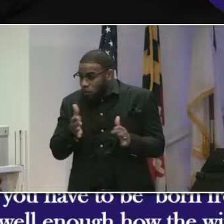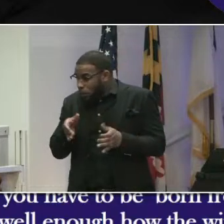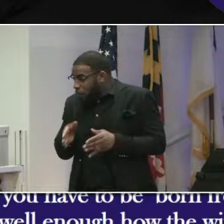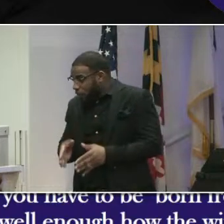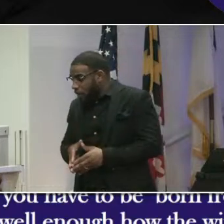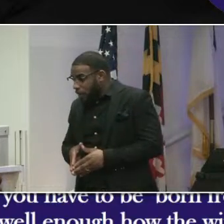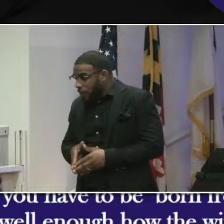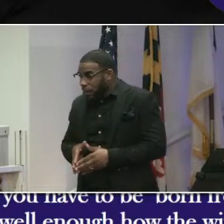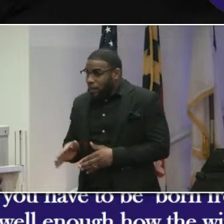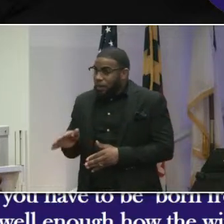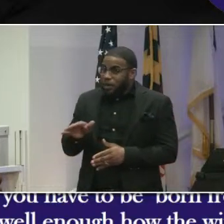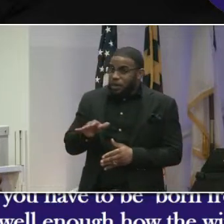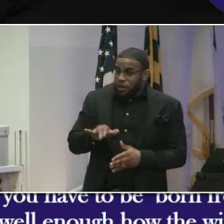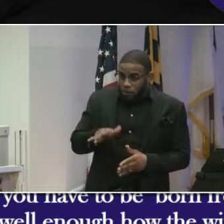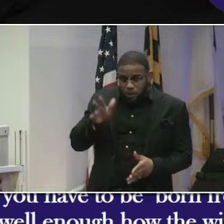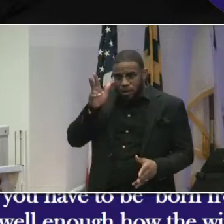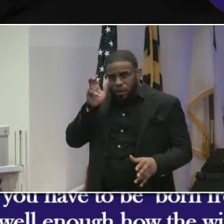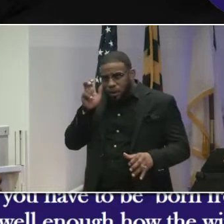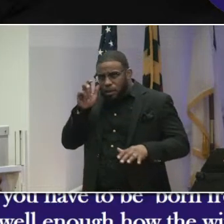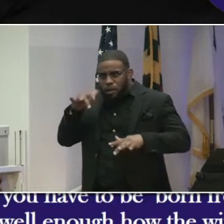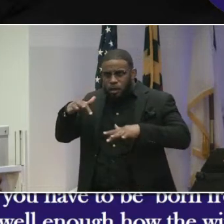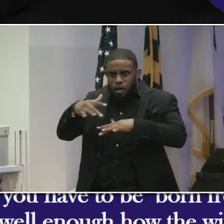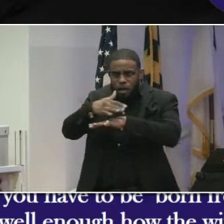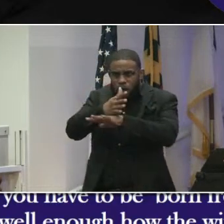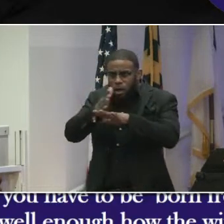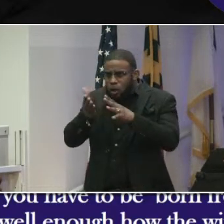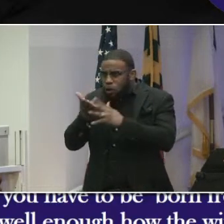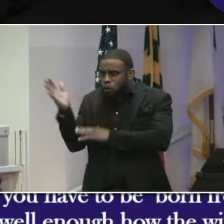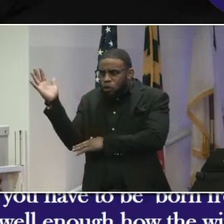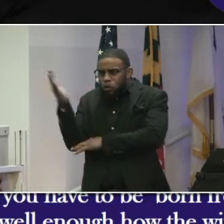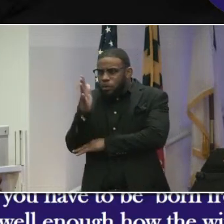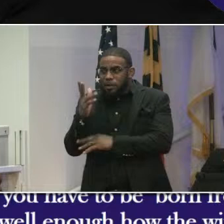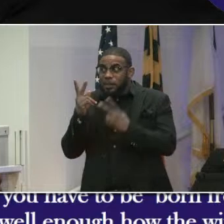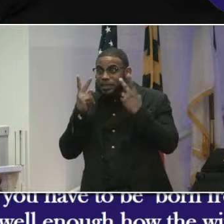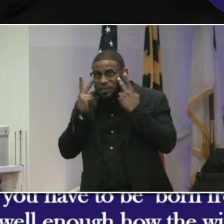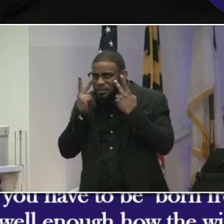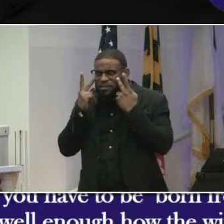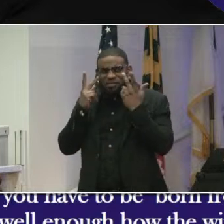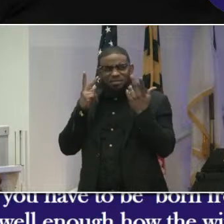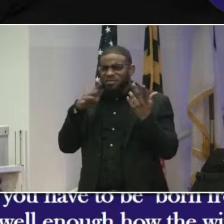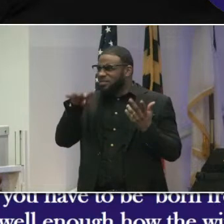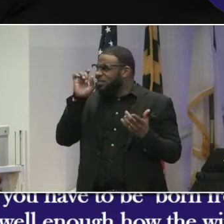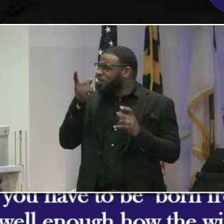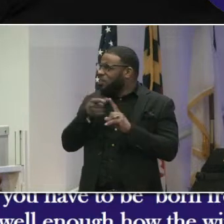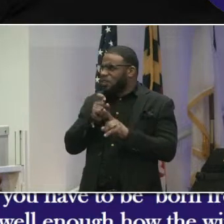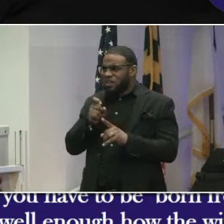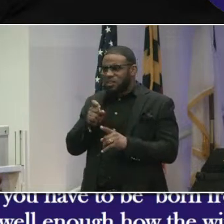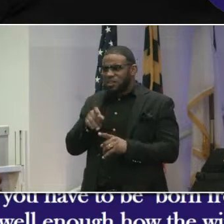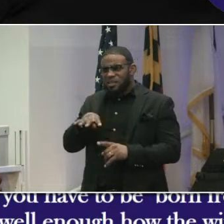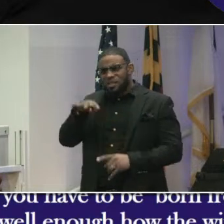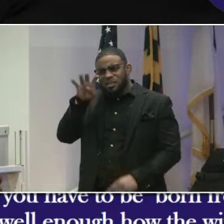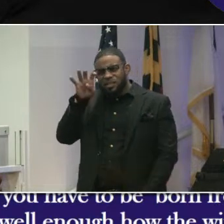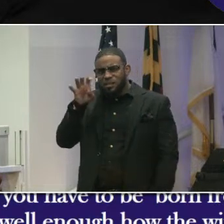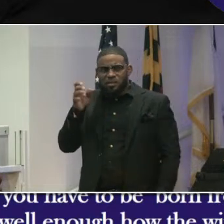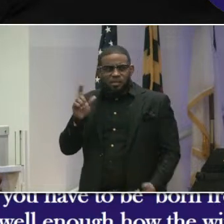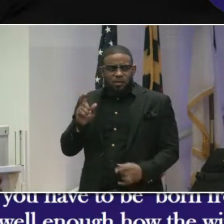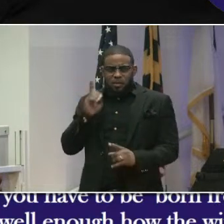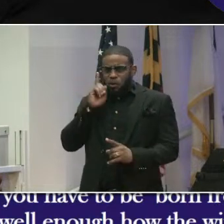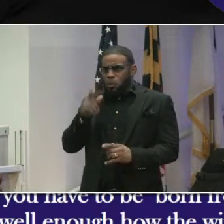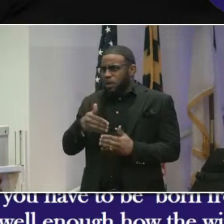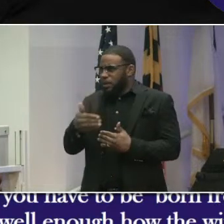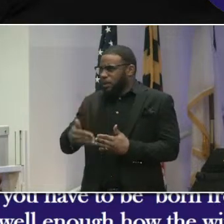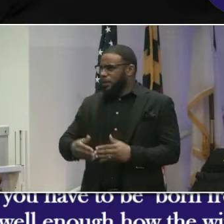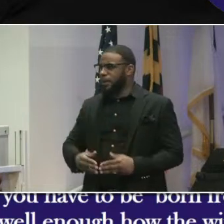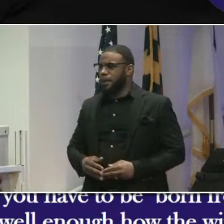way and that. You hear it rustling through the trees, but you have no idea where it comes from or where it's headed